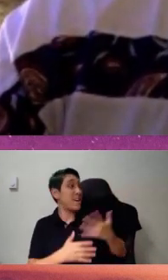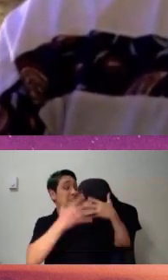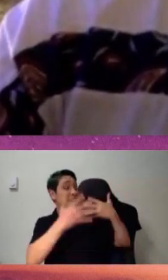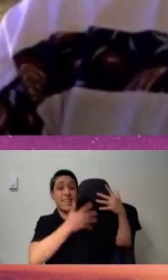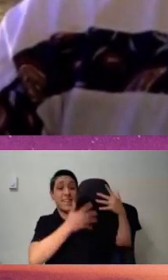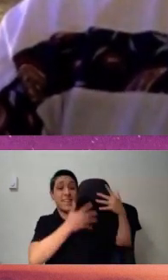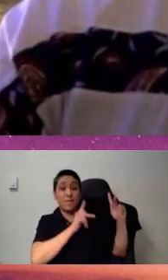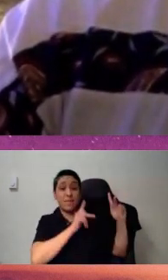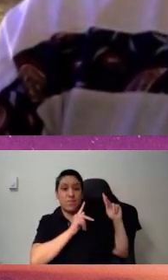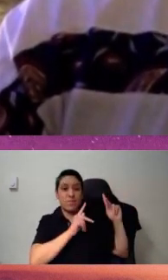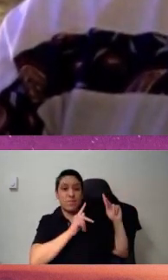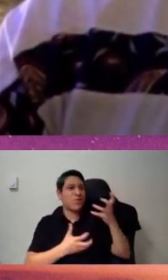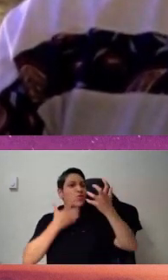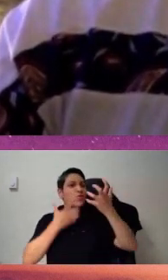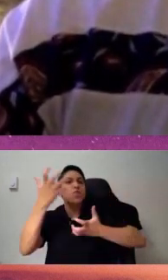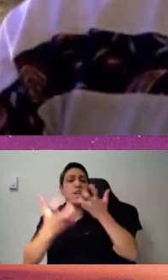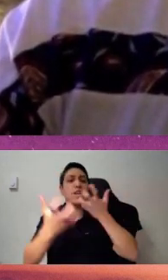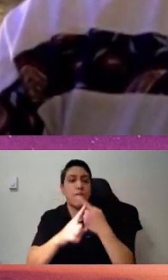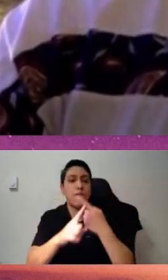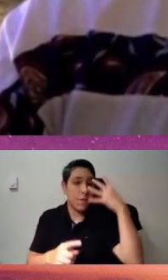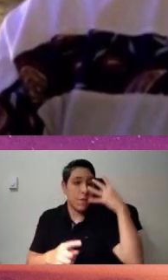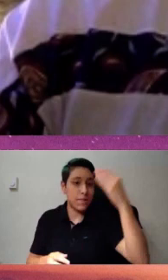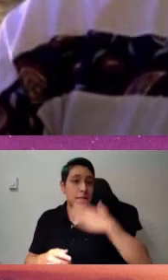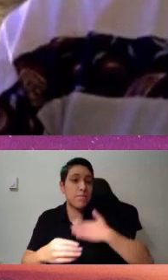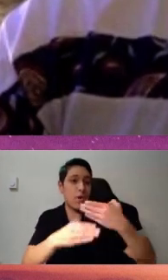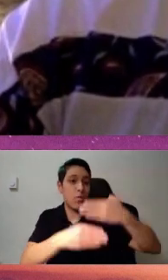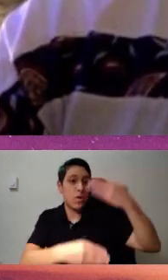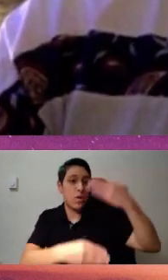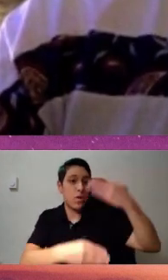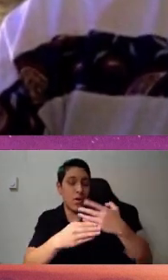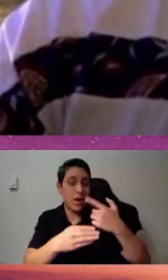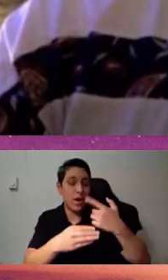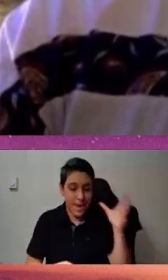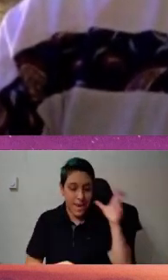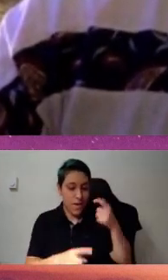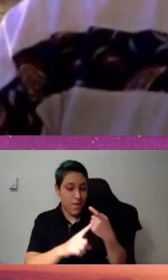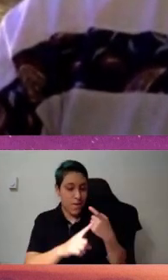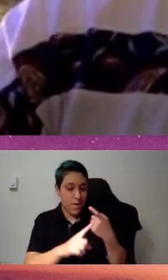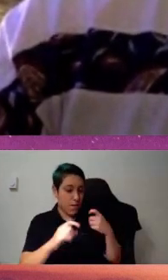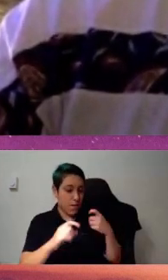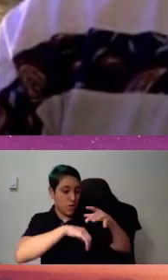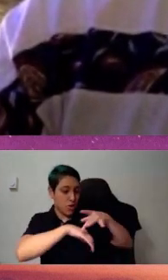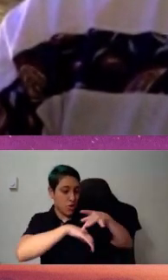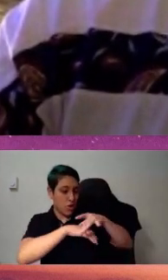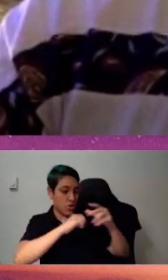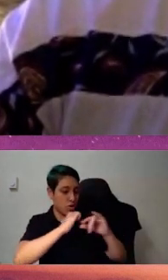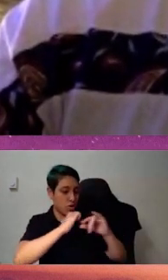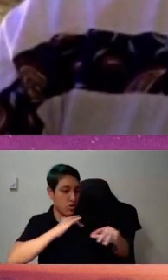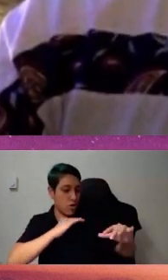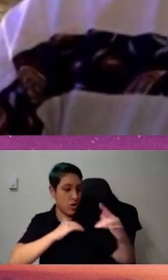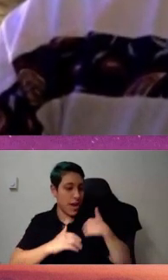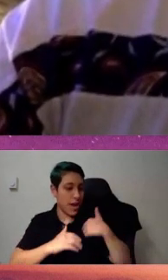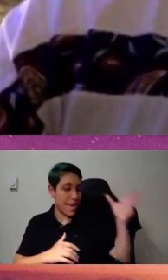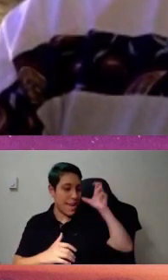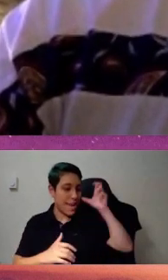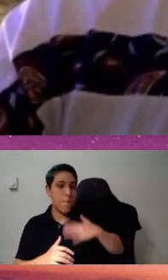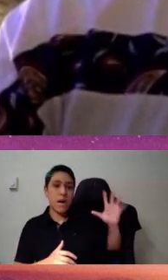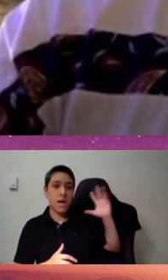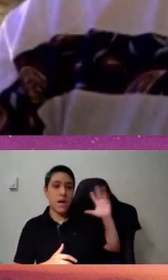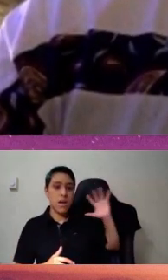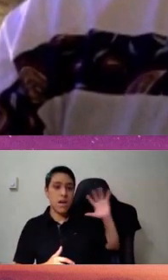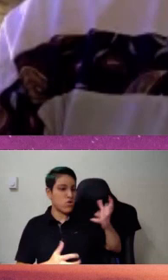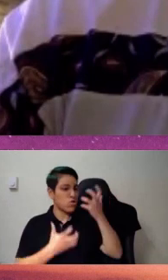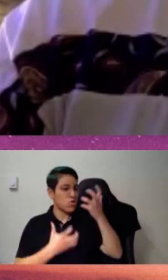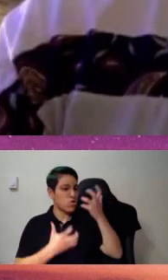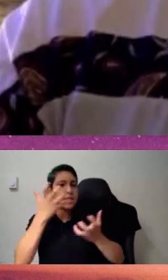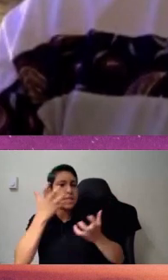window, coming from the ground, coming from the earth, and nature outside.